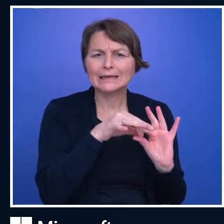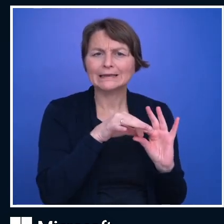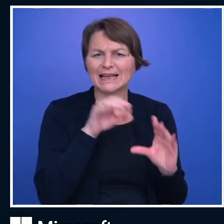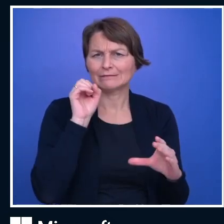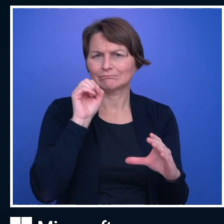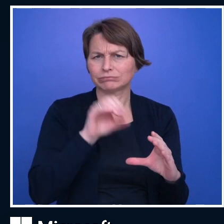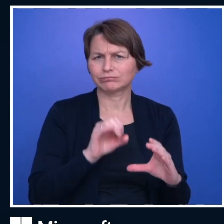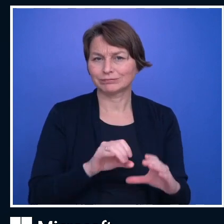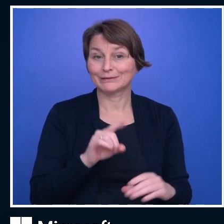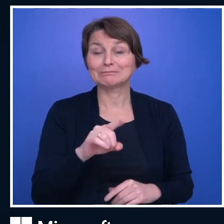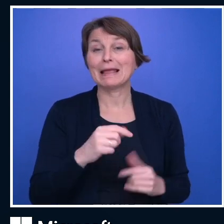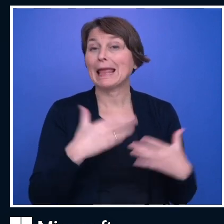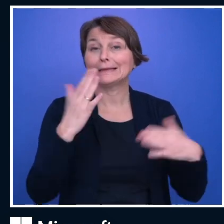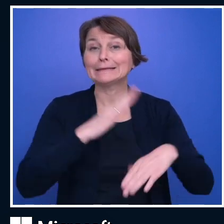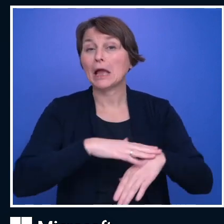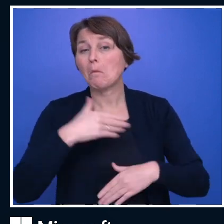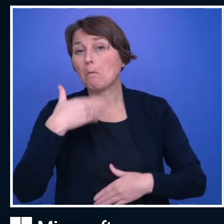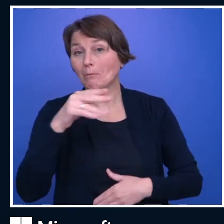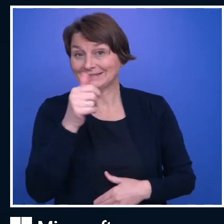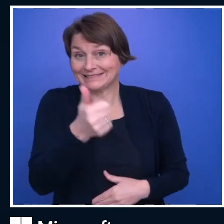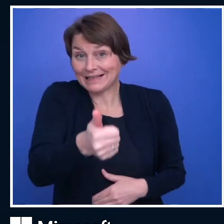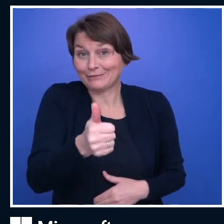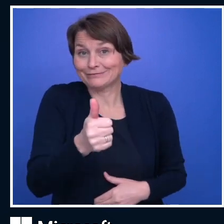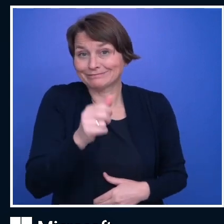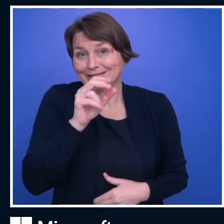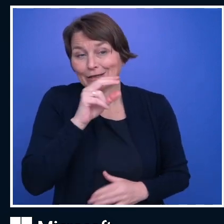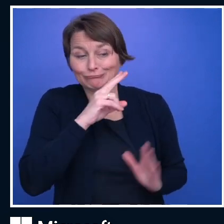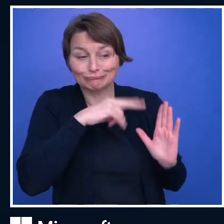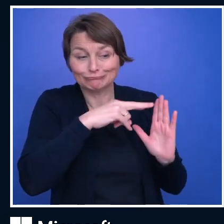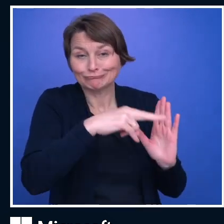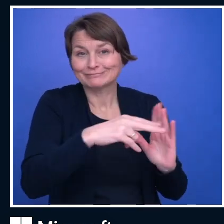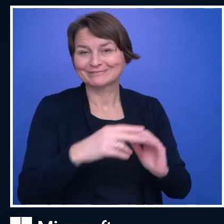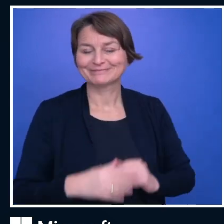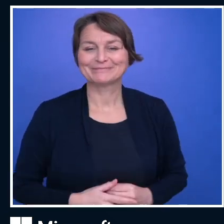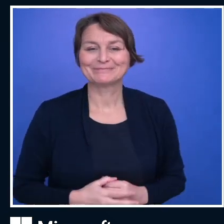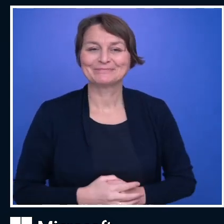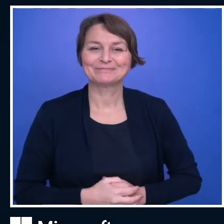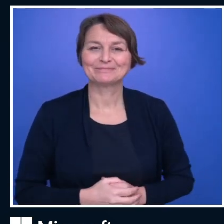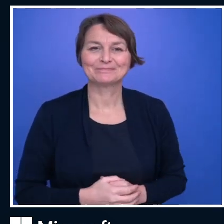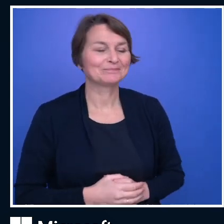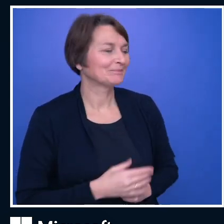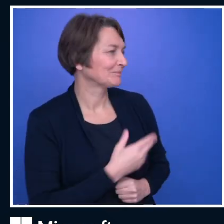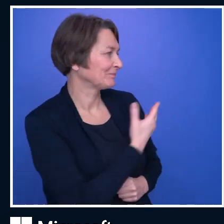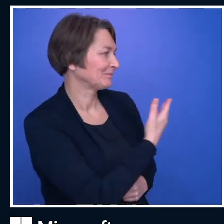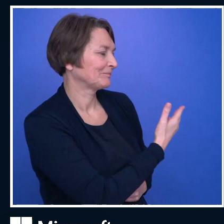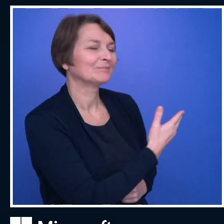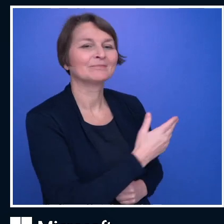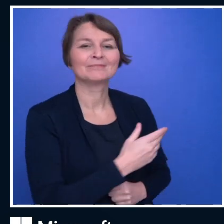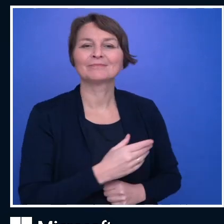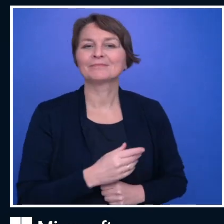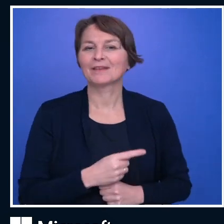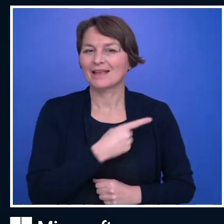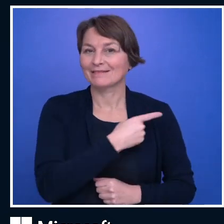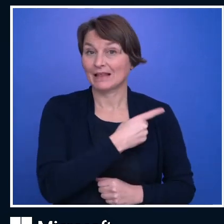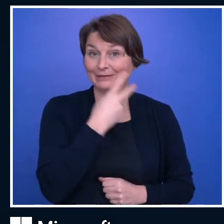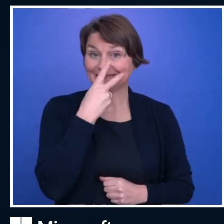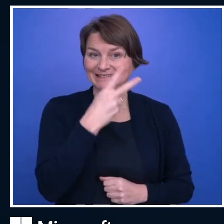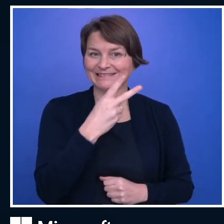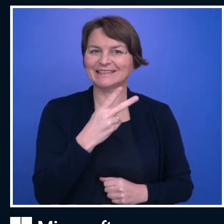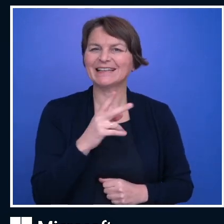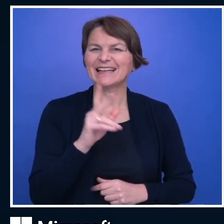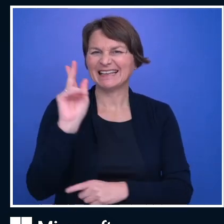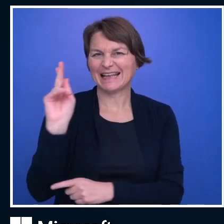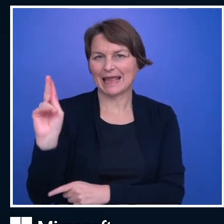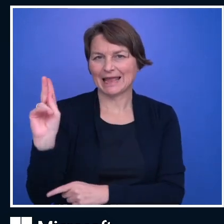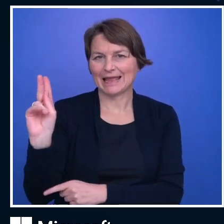you want to know more about maximum likelihoods. Now coming to K-nearest neighbors. This simply